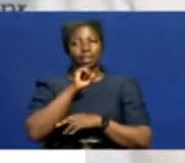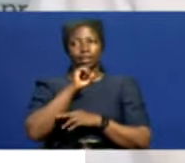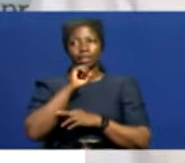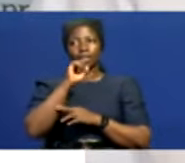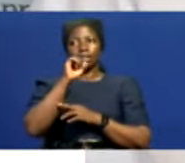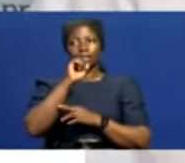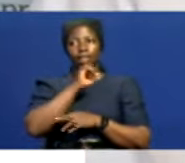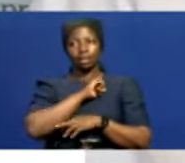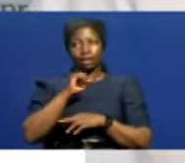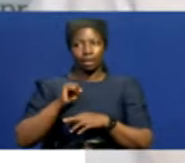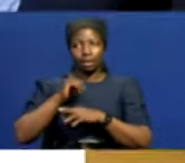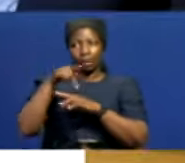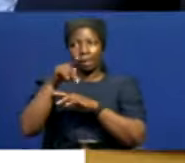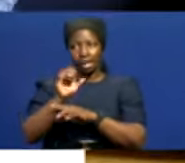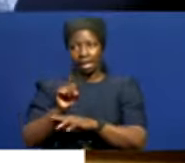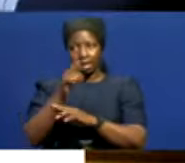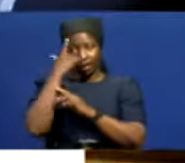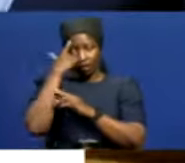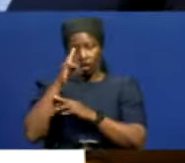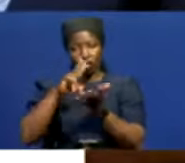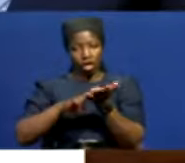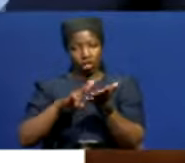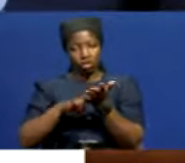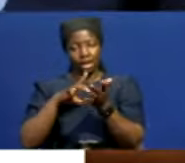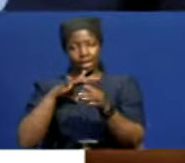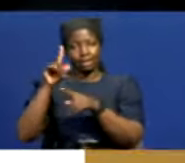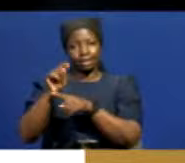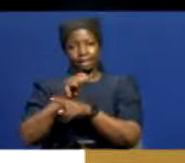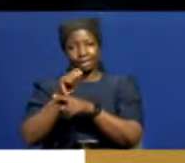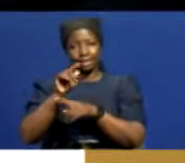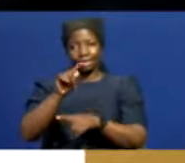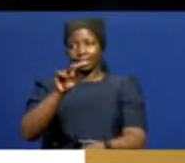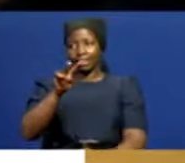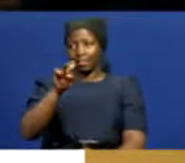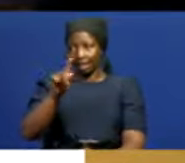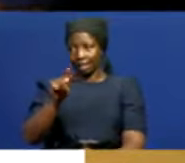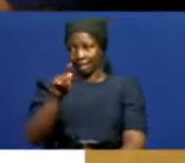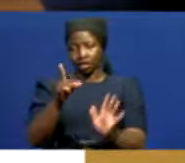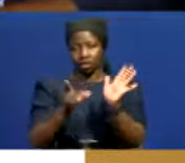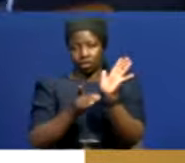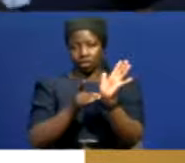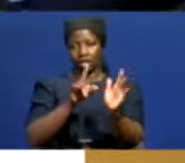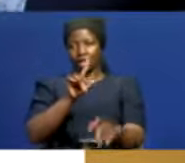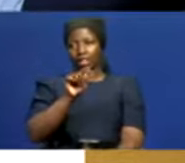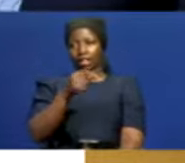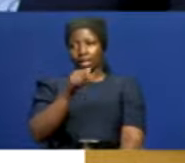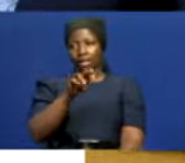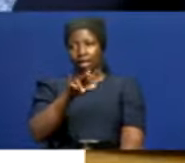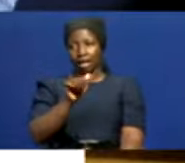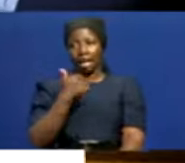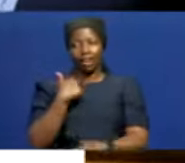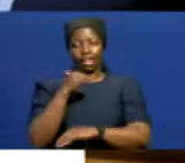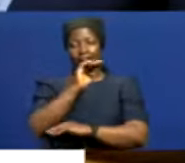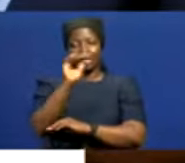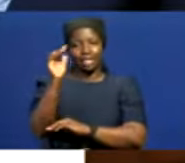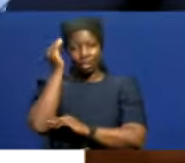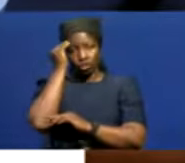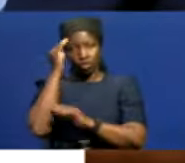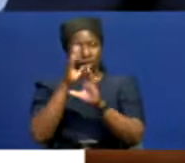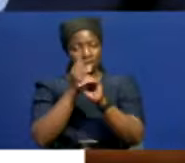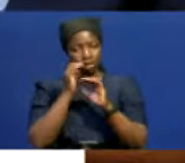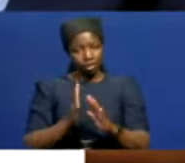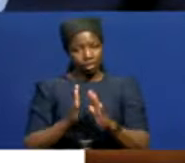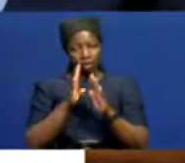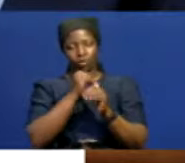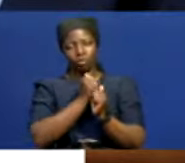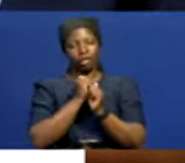and Educational Training, TVET, Dr. Esther Thara Moiria, called on educational stakeholders and partners to focus